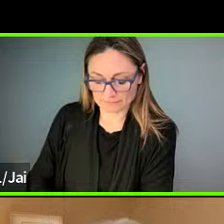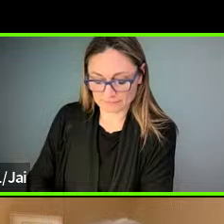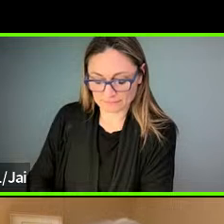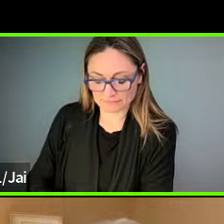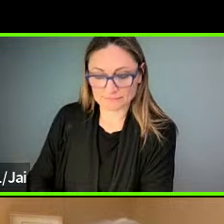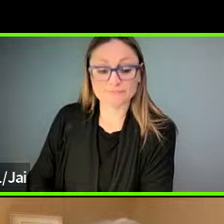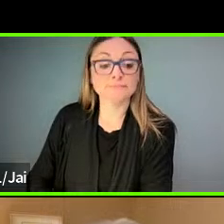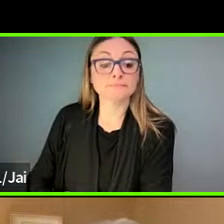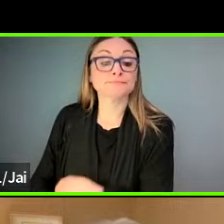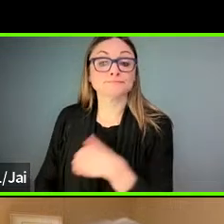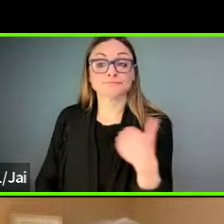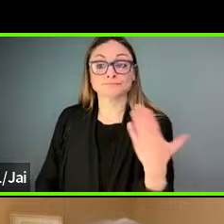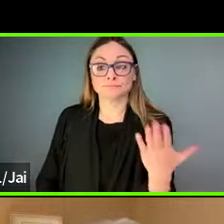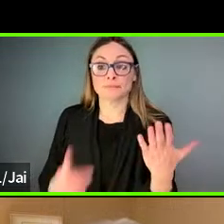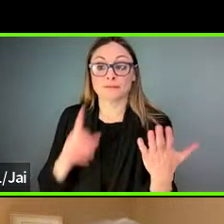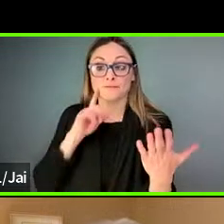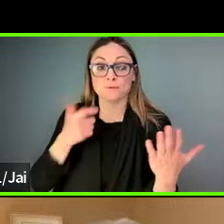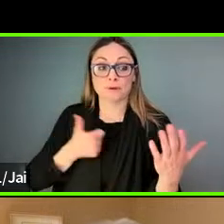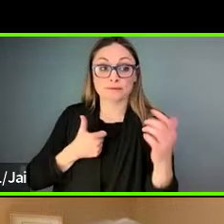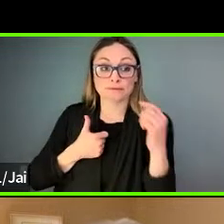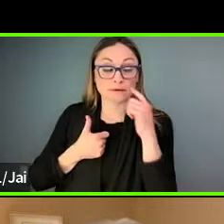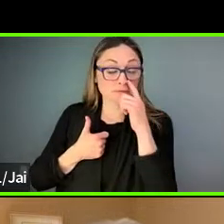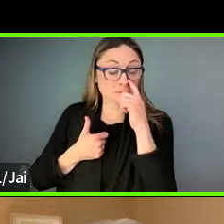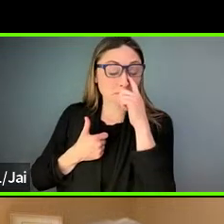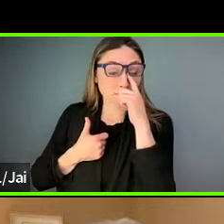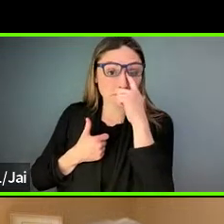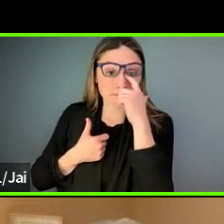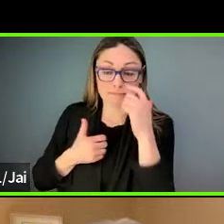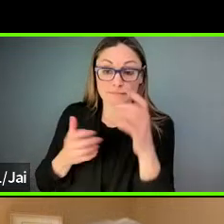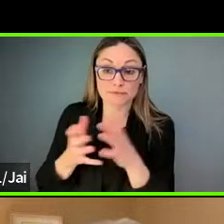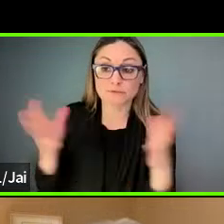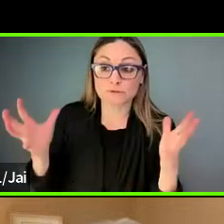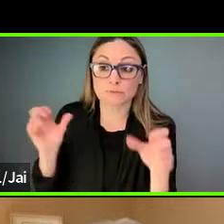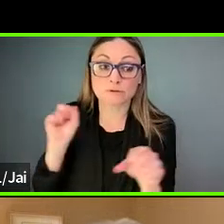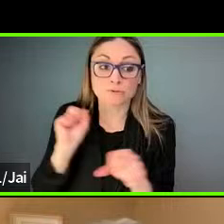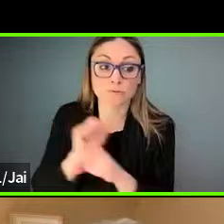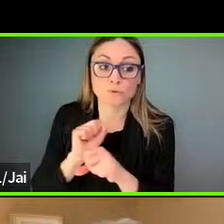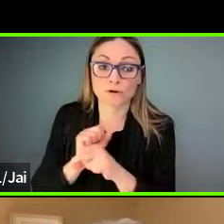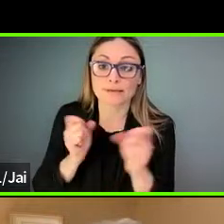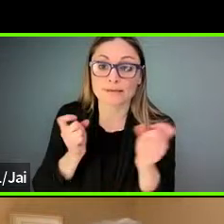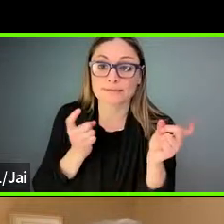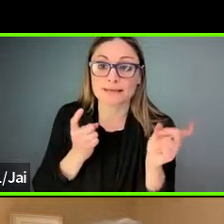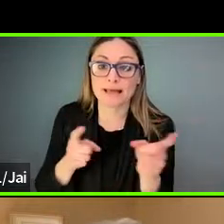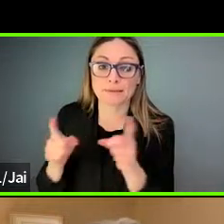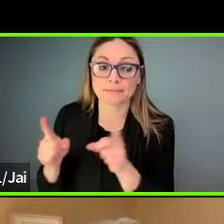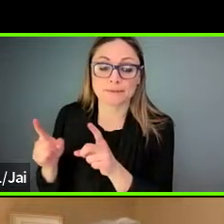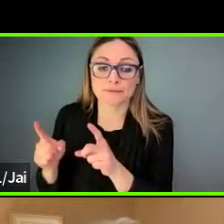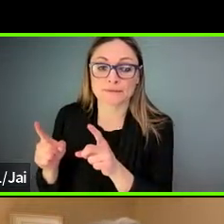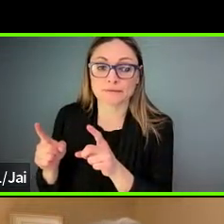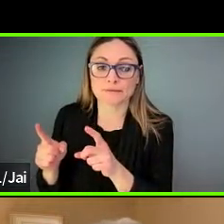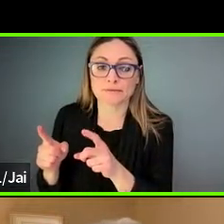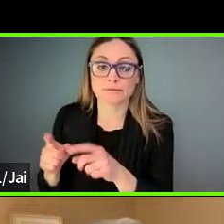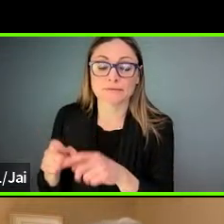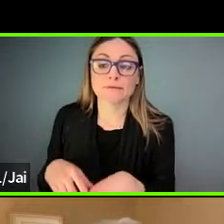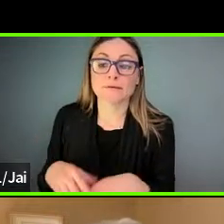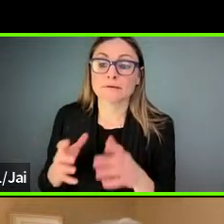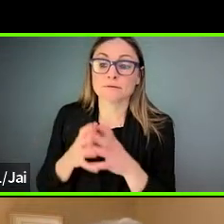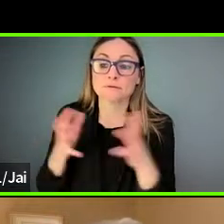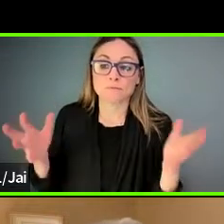I know one for myself is just so much work is happening and so much has happened